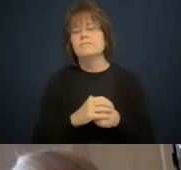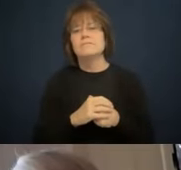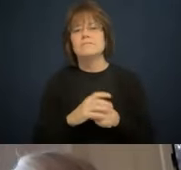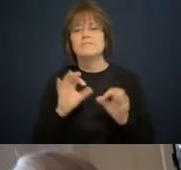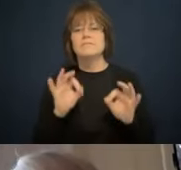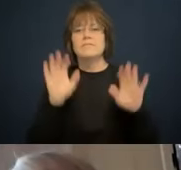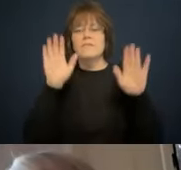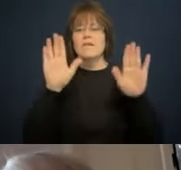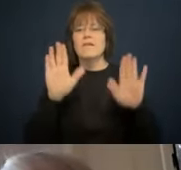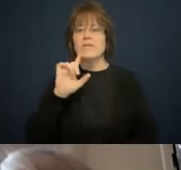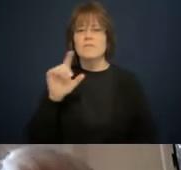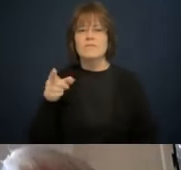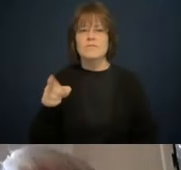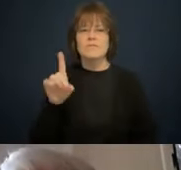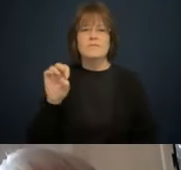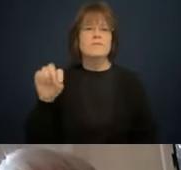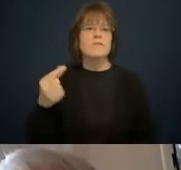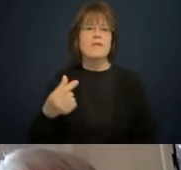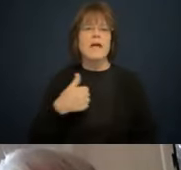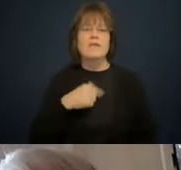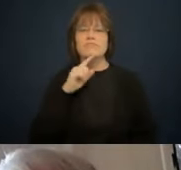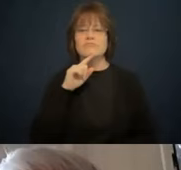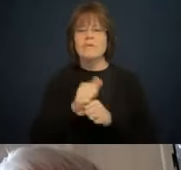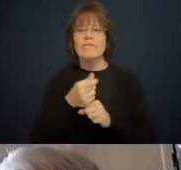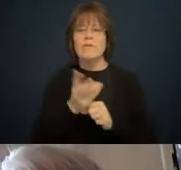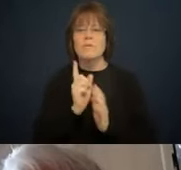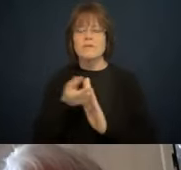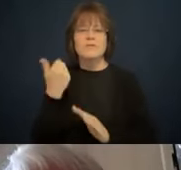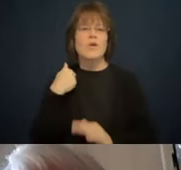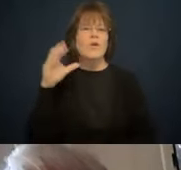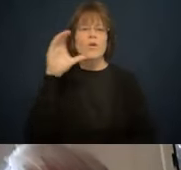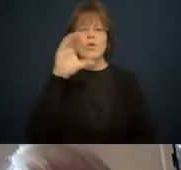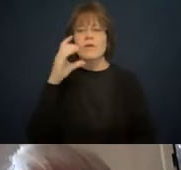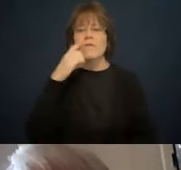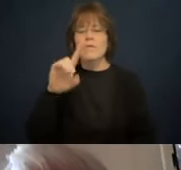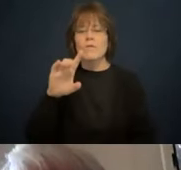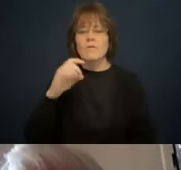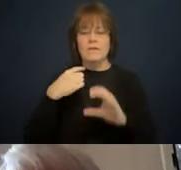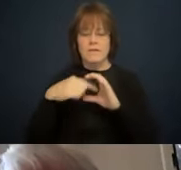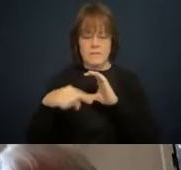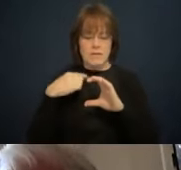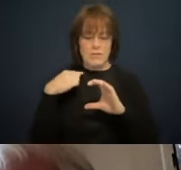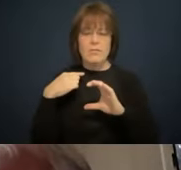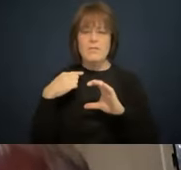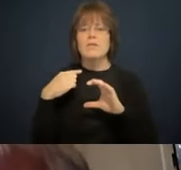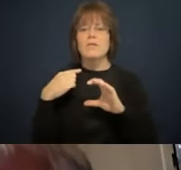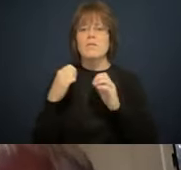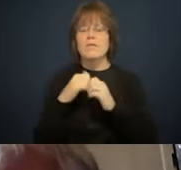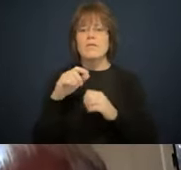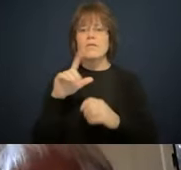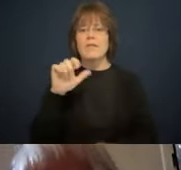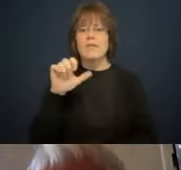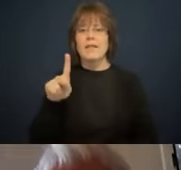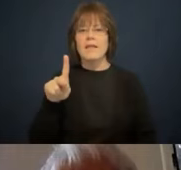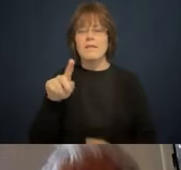Great, thank you, Doug. I was actually just a few minutes ago frantically searching for the email with the Zoom link for this.